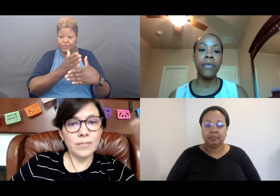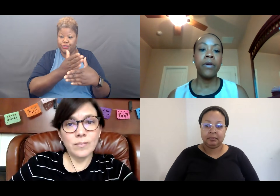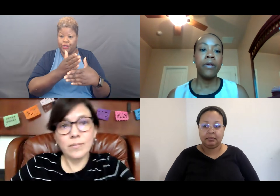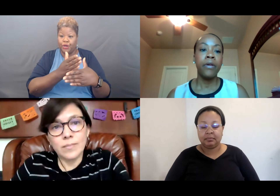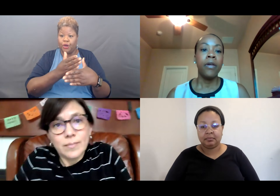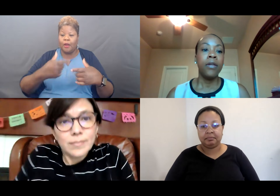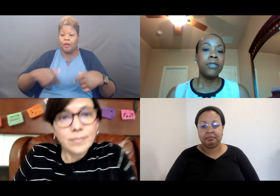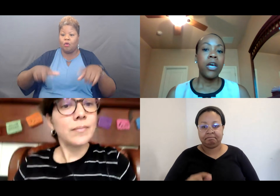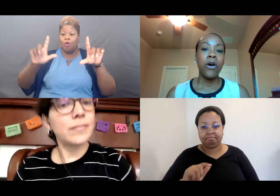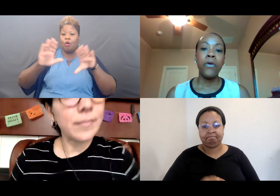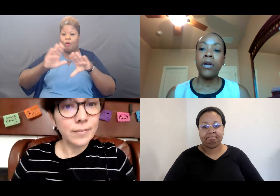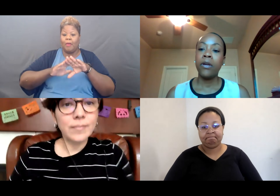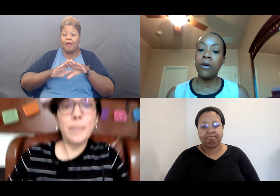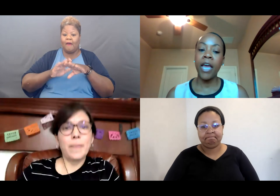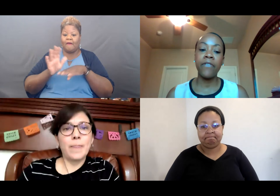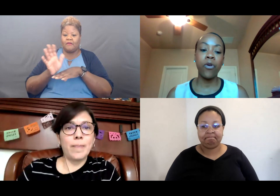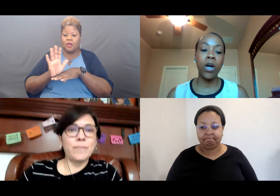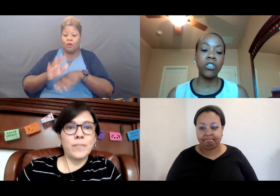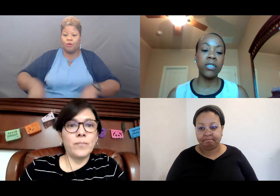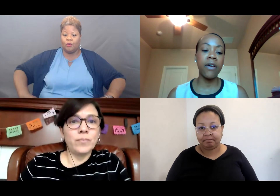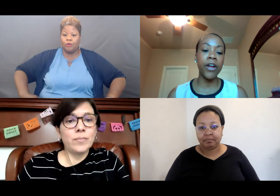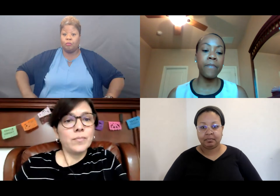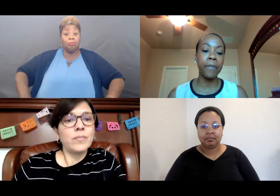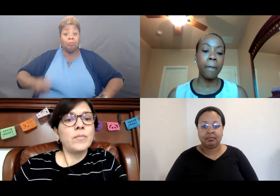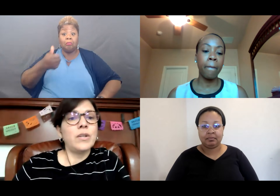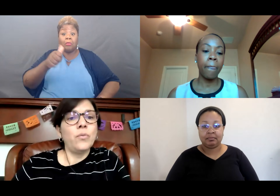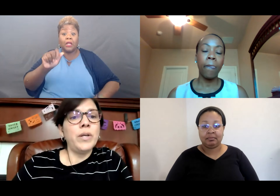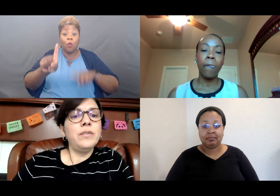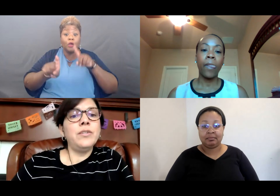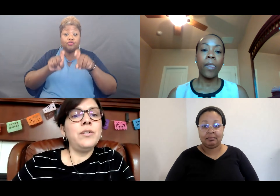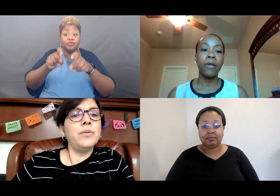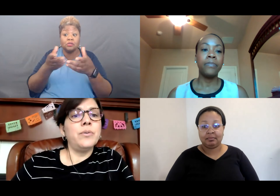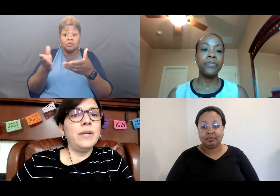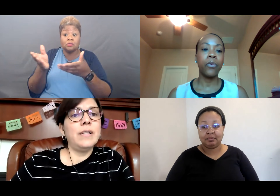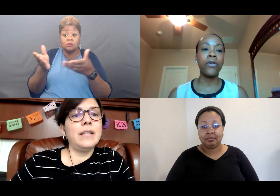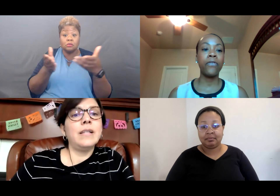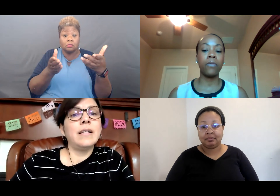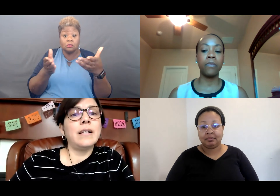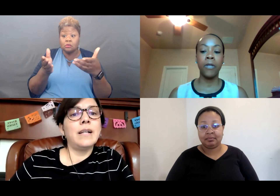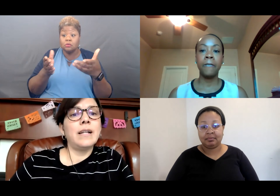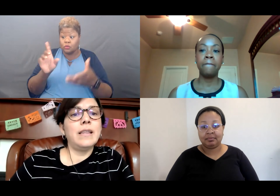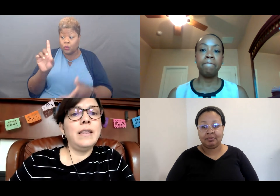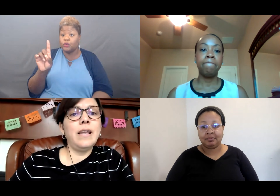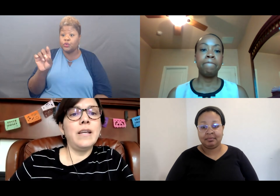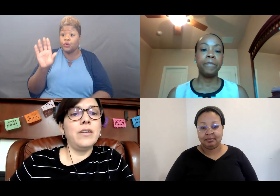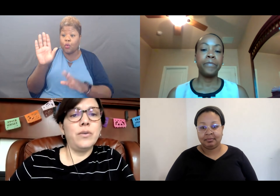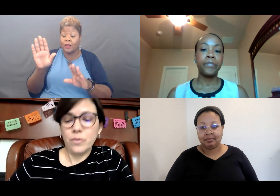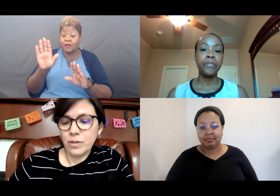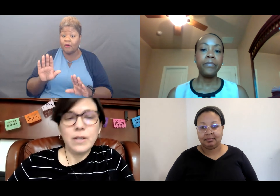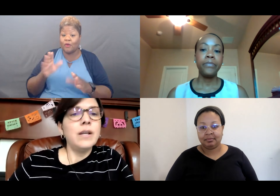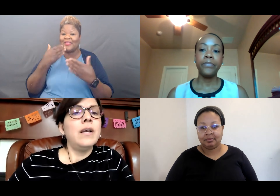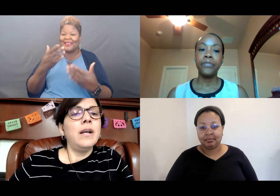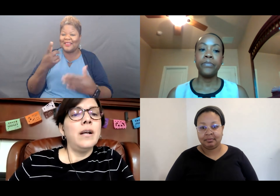video. So we have any questions out there? We do. Wonderful. Thank